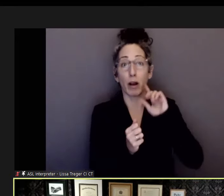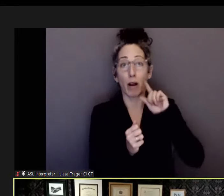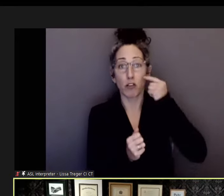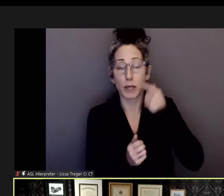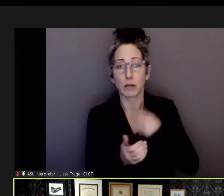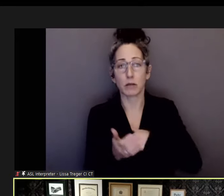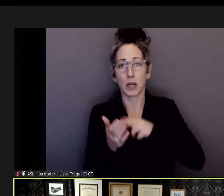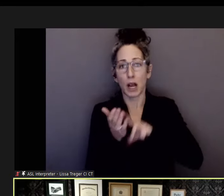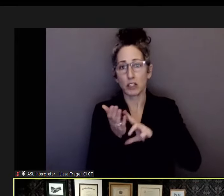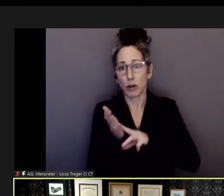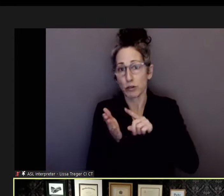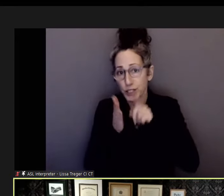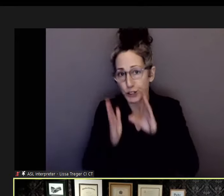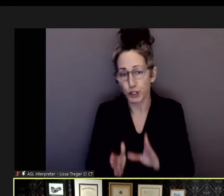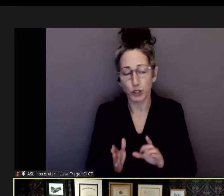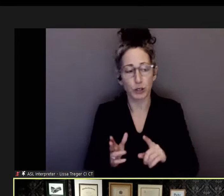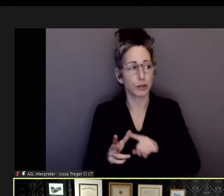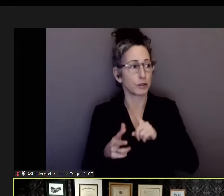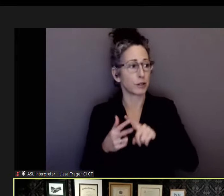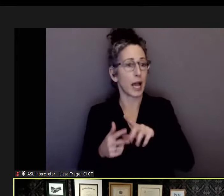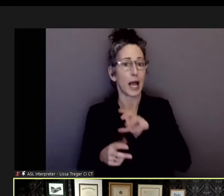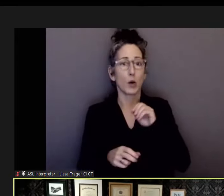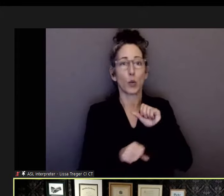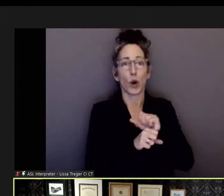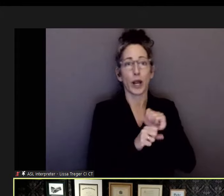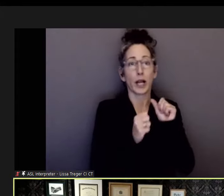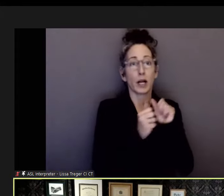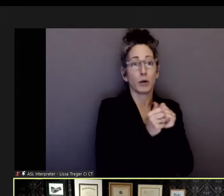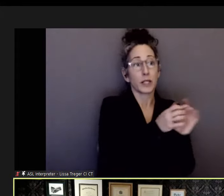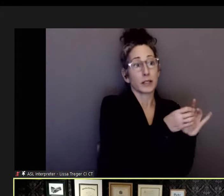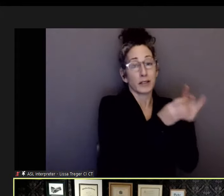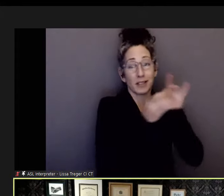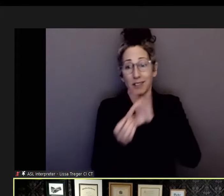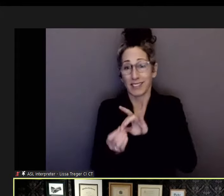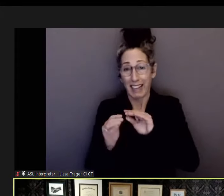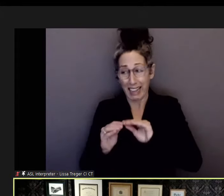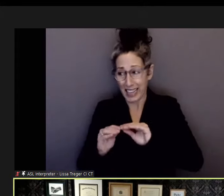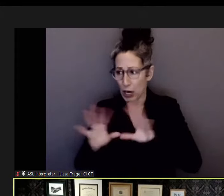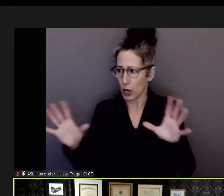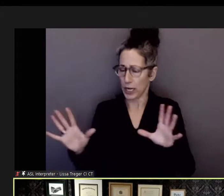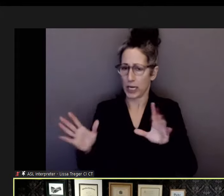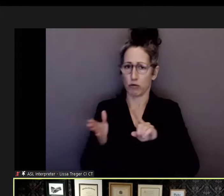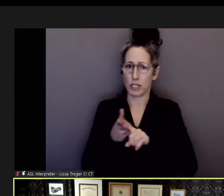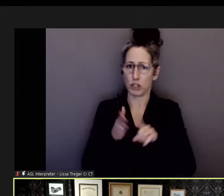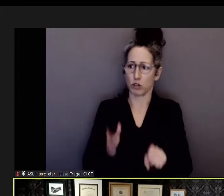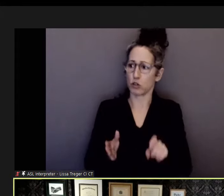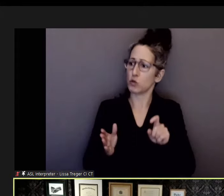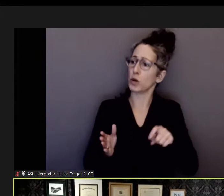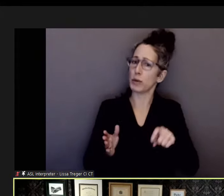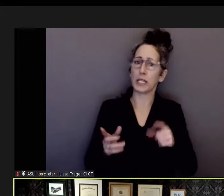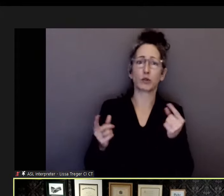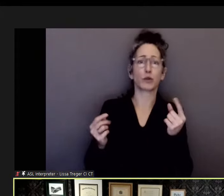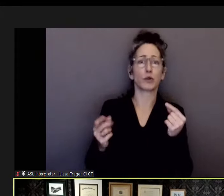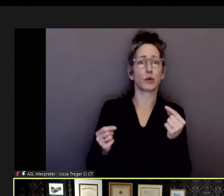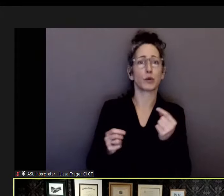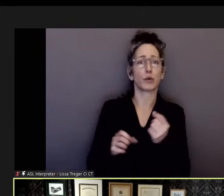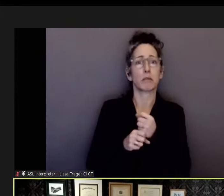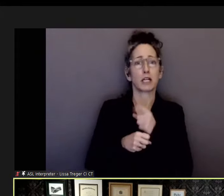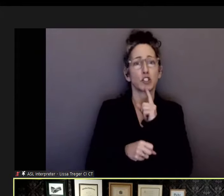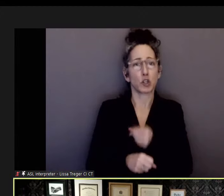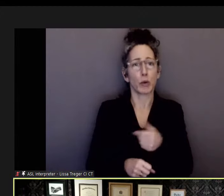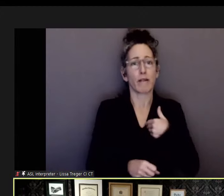research organizations, and close cooperation and clarity from the regulators about what was needed to be done to make a vaccine